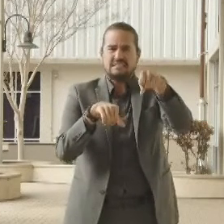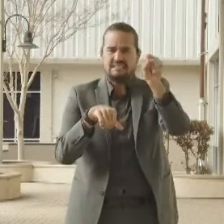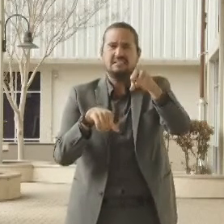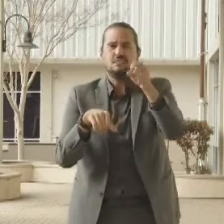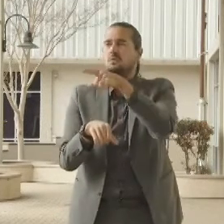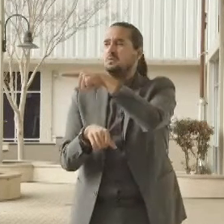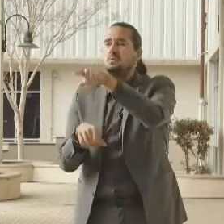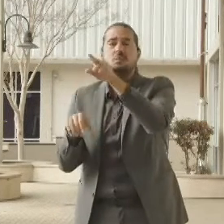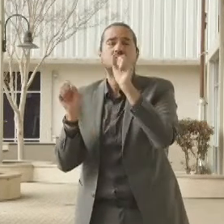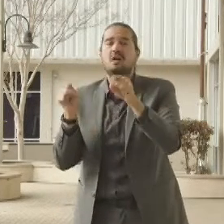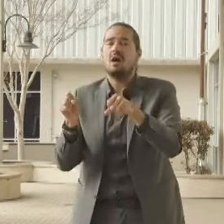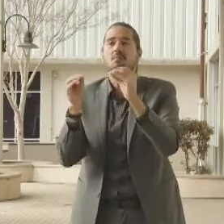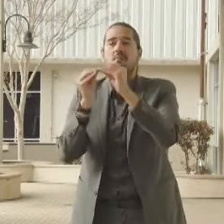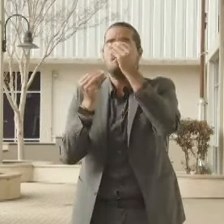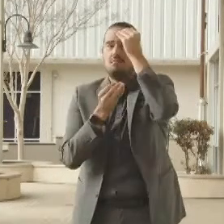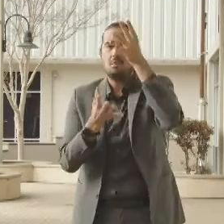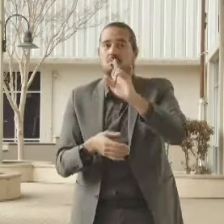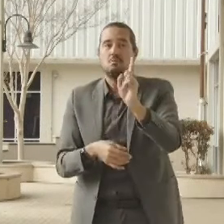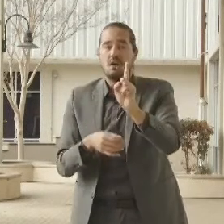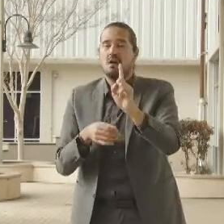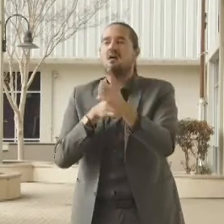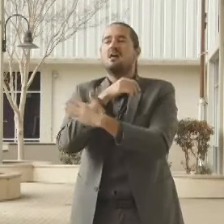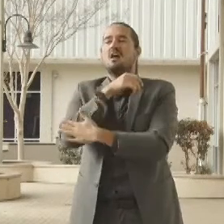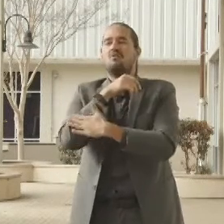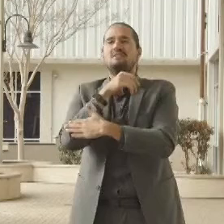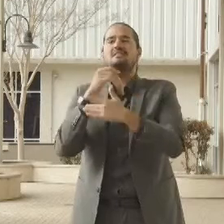county's site,